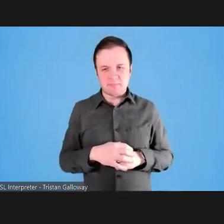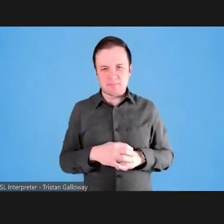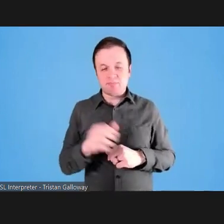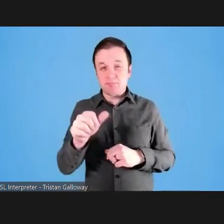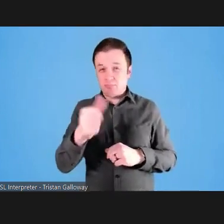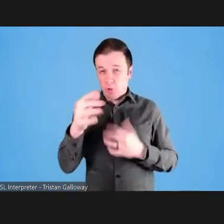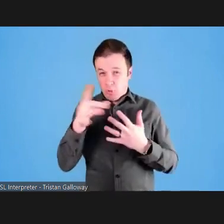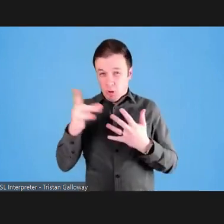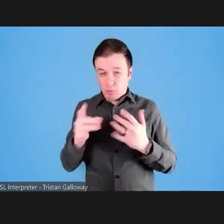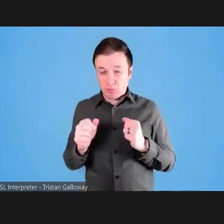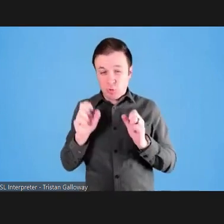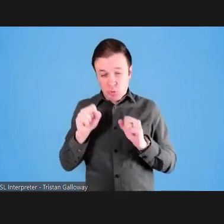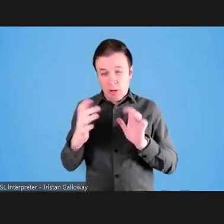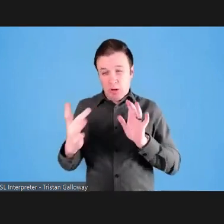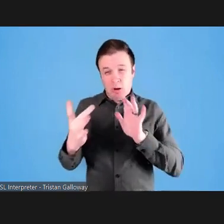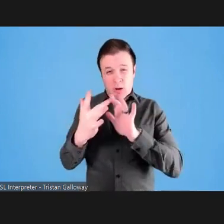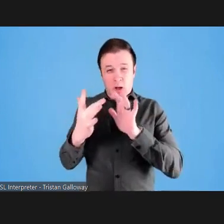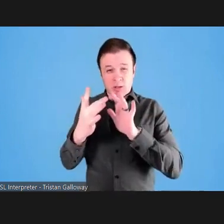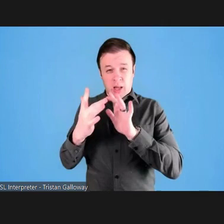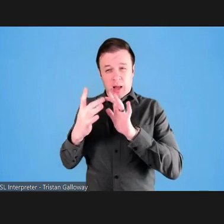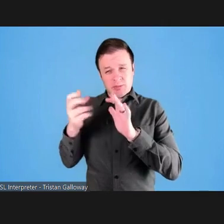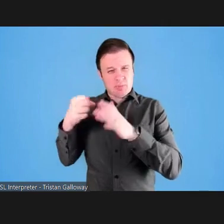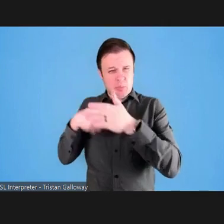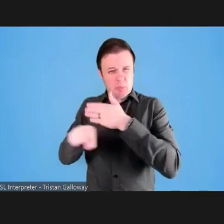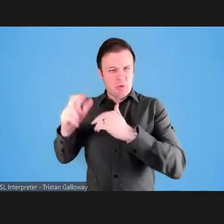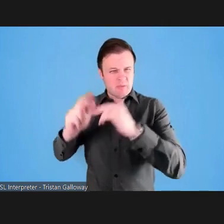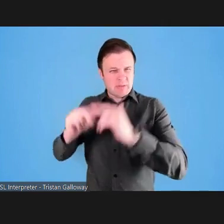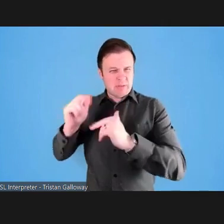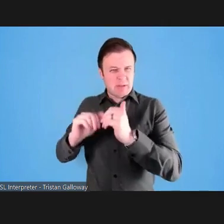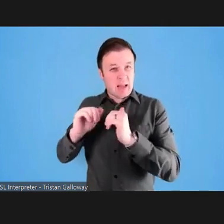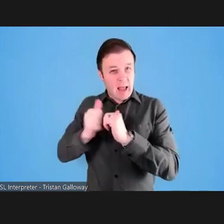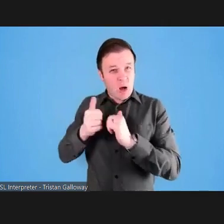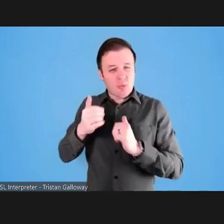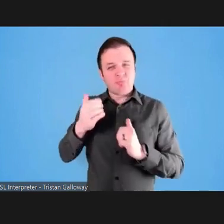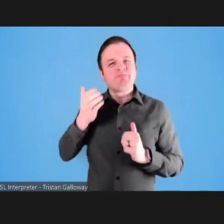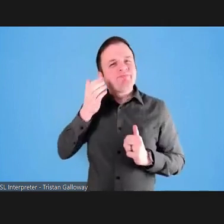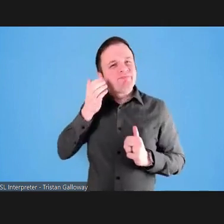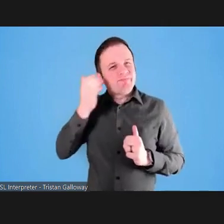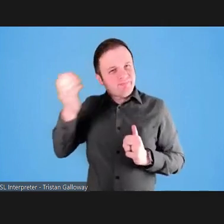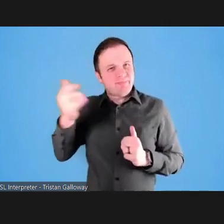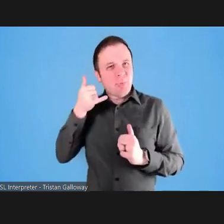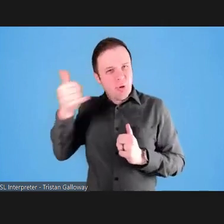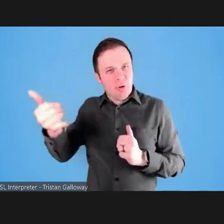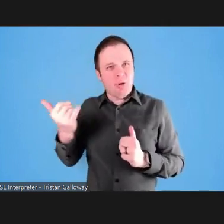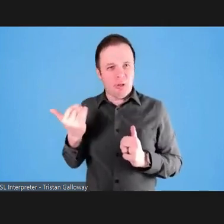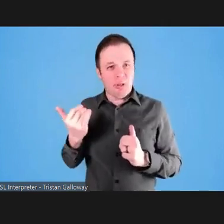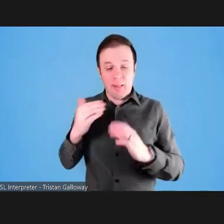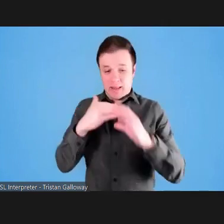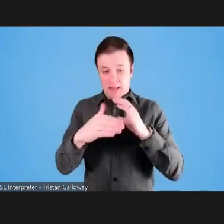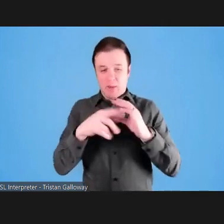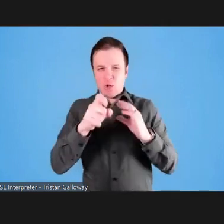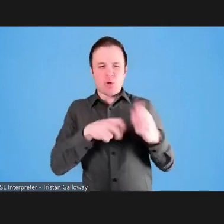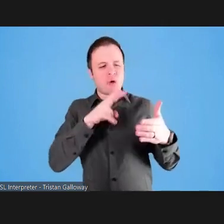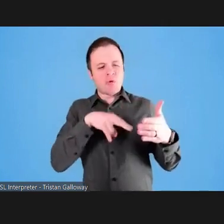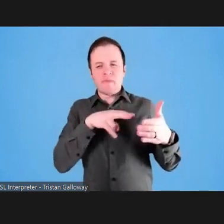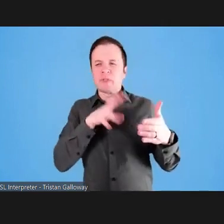Alternatively, you can contact the birth facility by phone and use the email as a script.